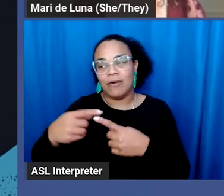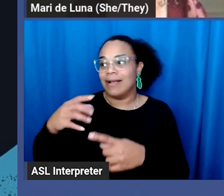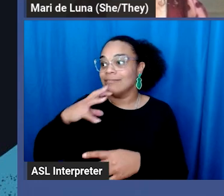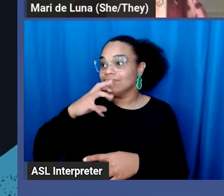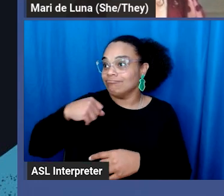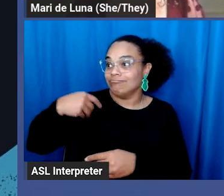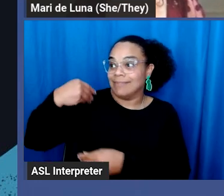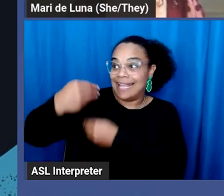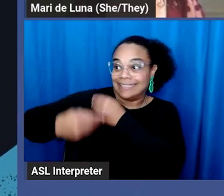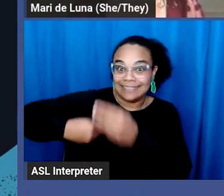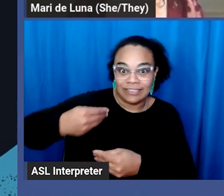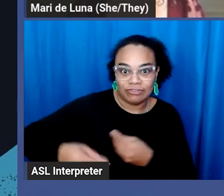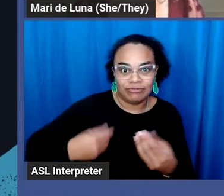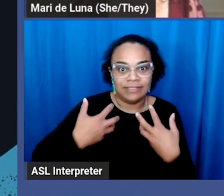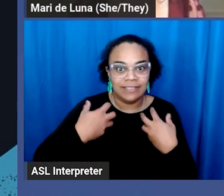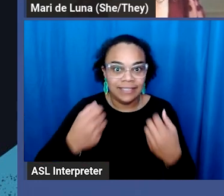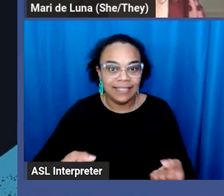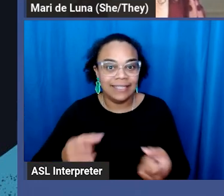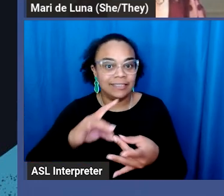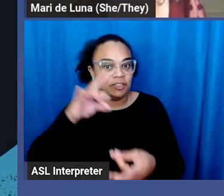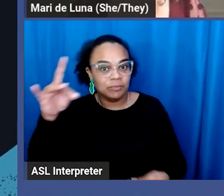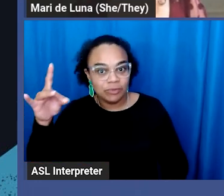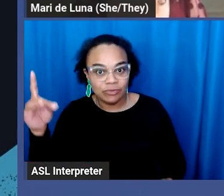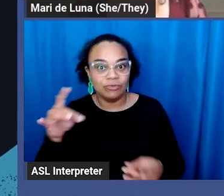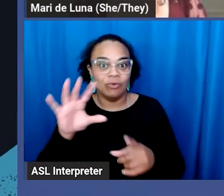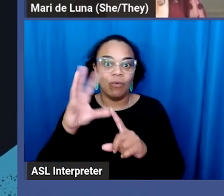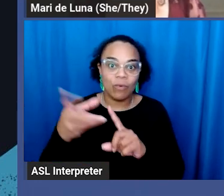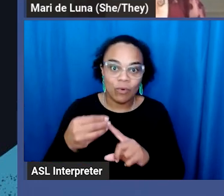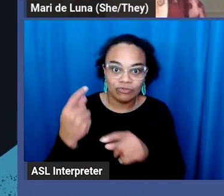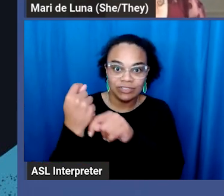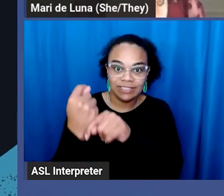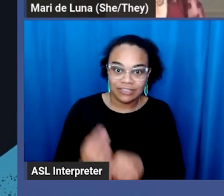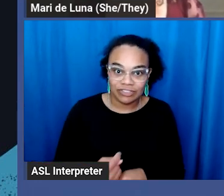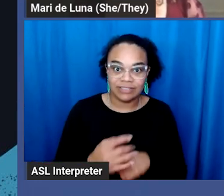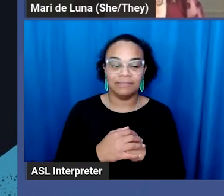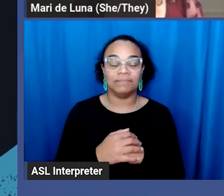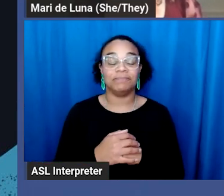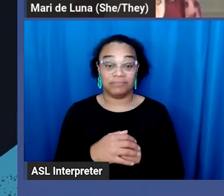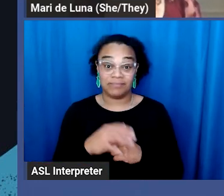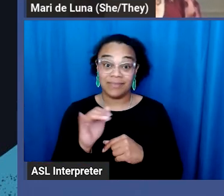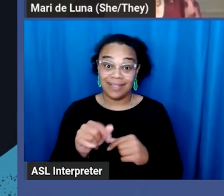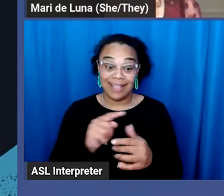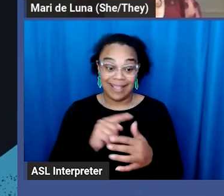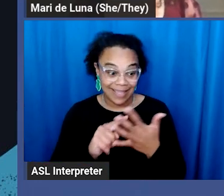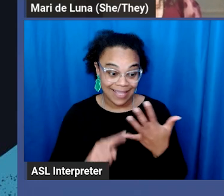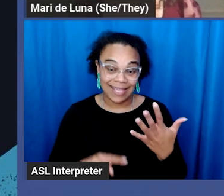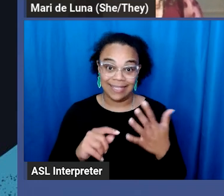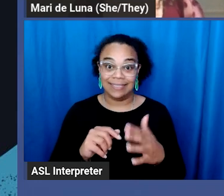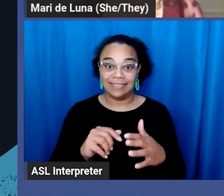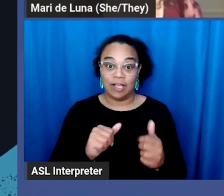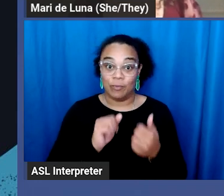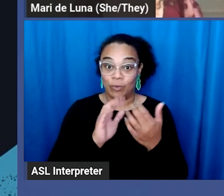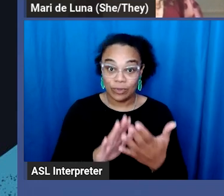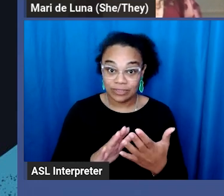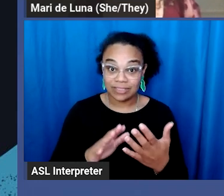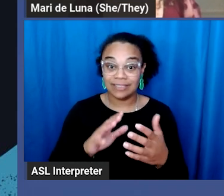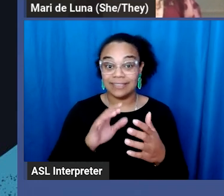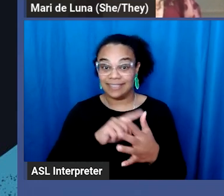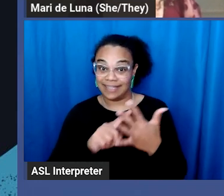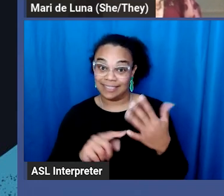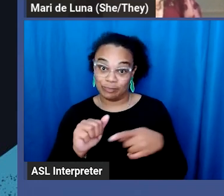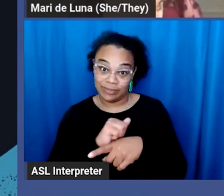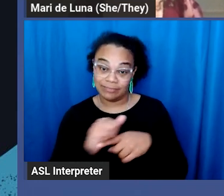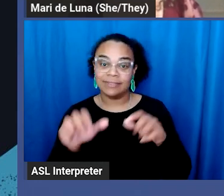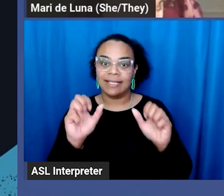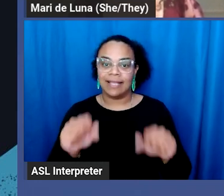spiritual rituals, and cultural traditions. These practices can bring grounding, can bring